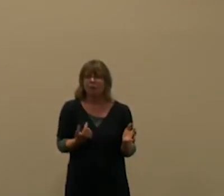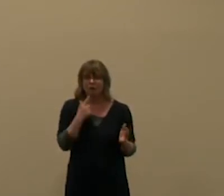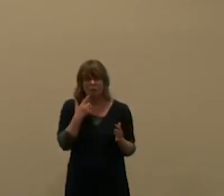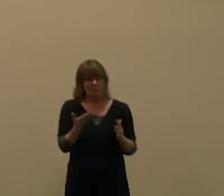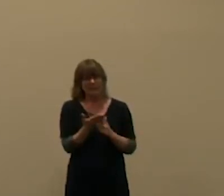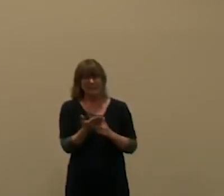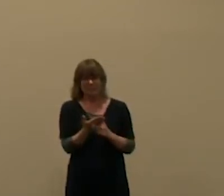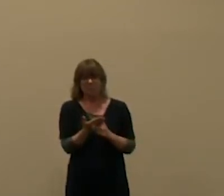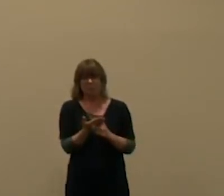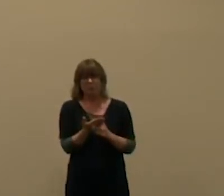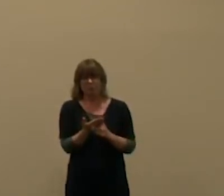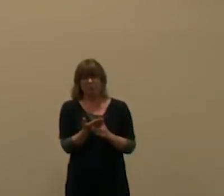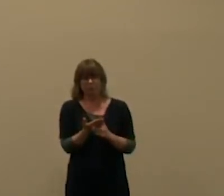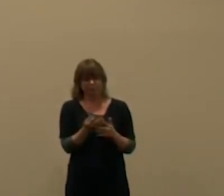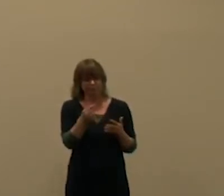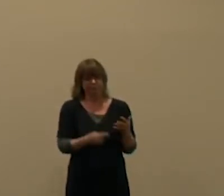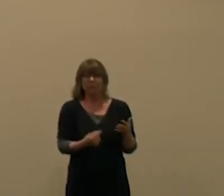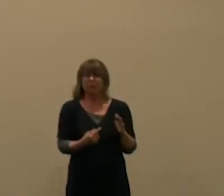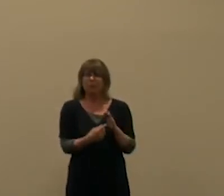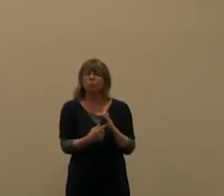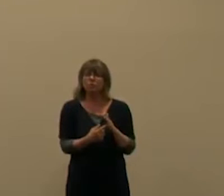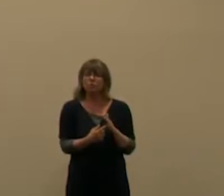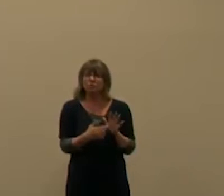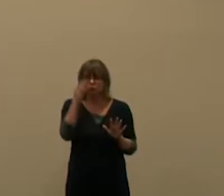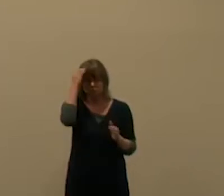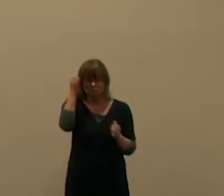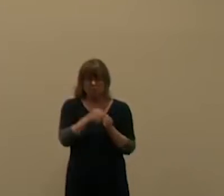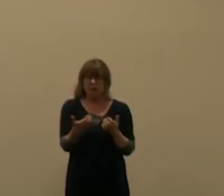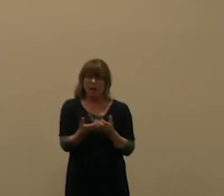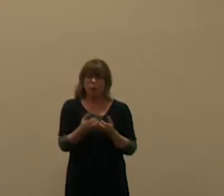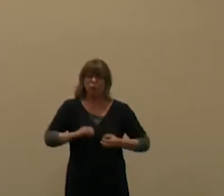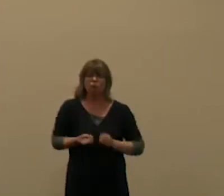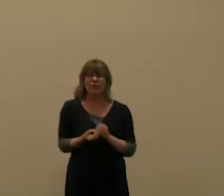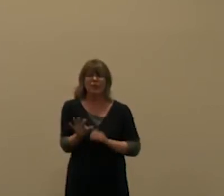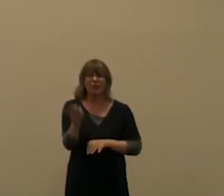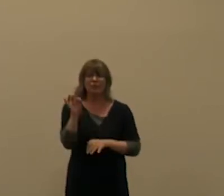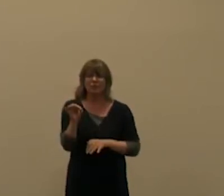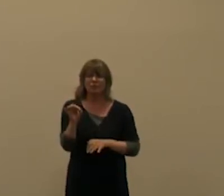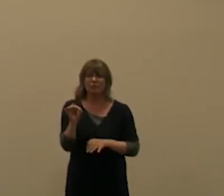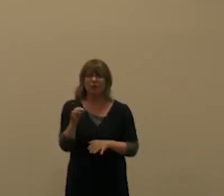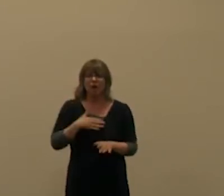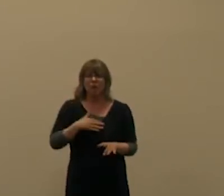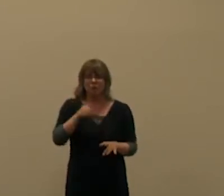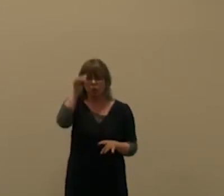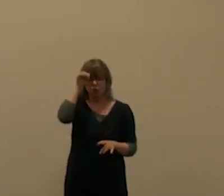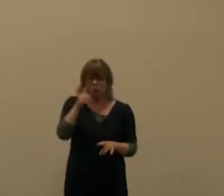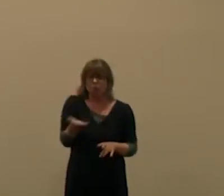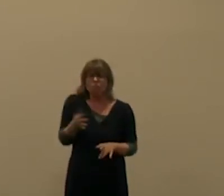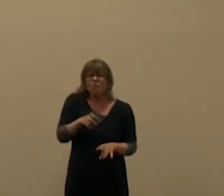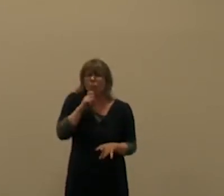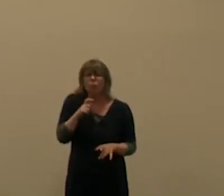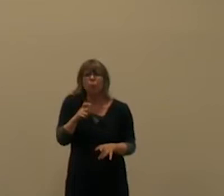accessibility standpoint, that might be very important to get that right. I also like to see who I'm getting invites